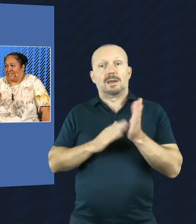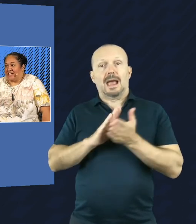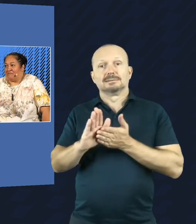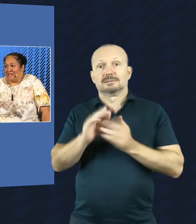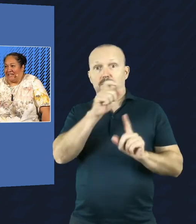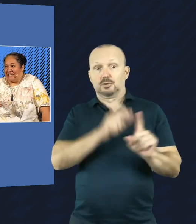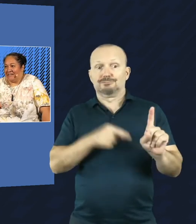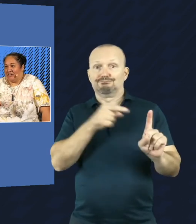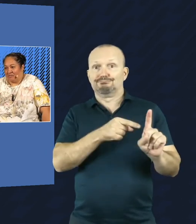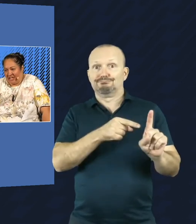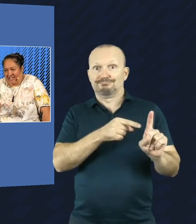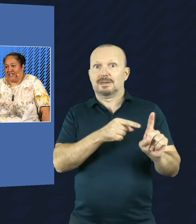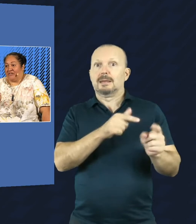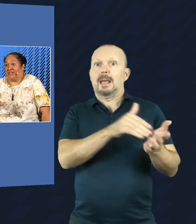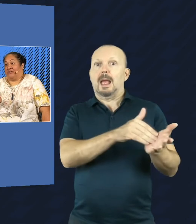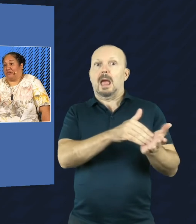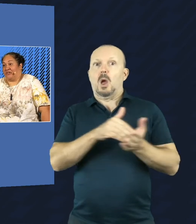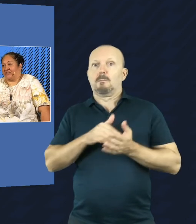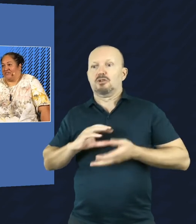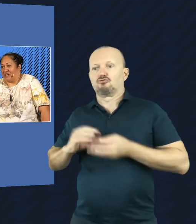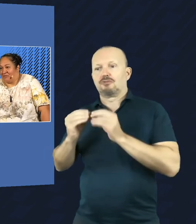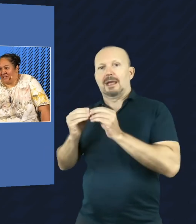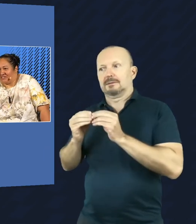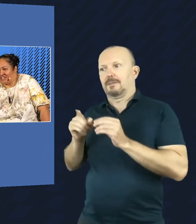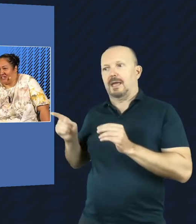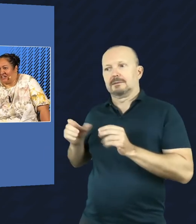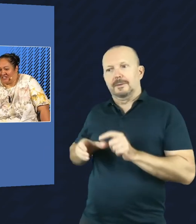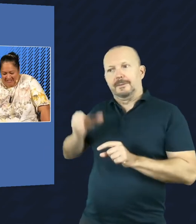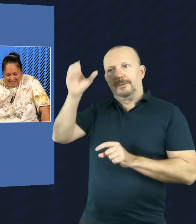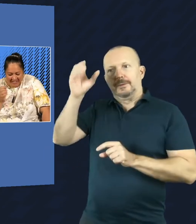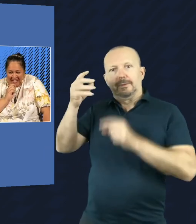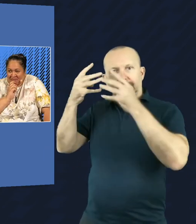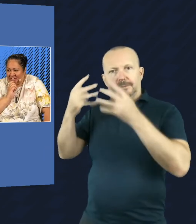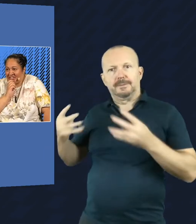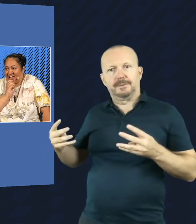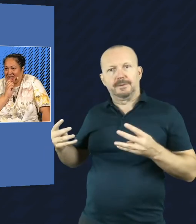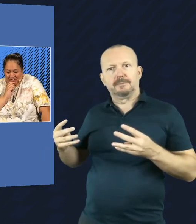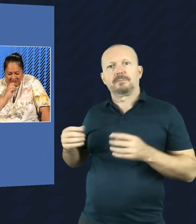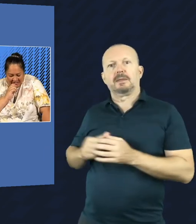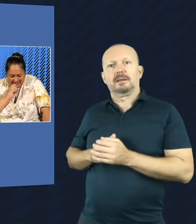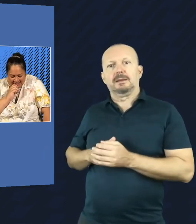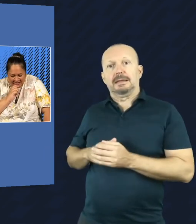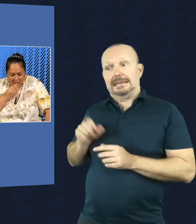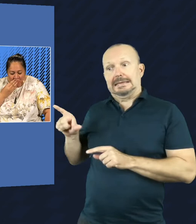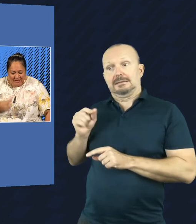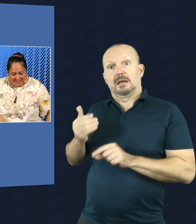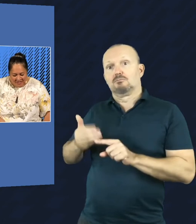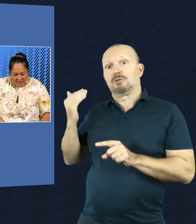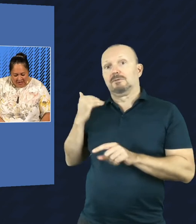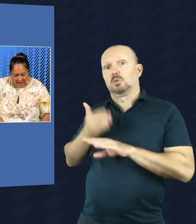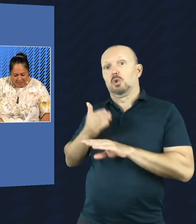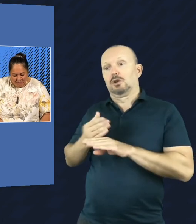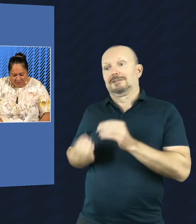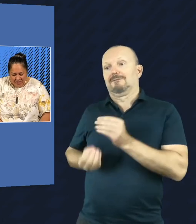create Ngā tikanga paihere. He had done earlier work developing tikanga in a data use context, and